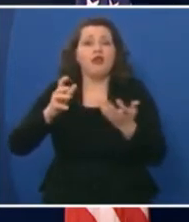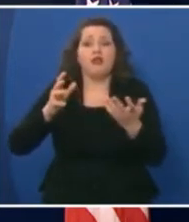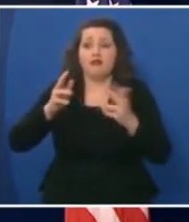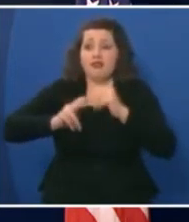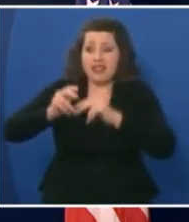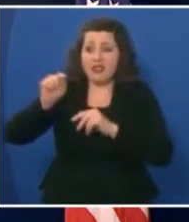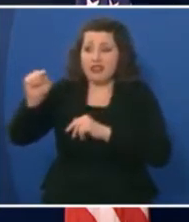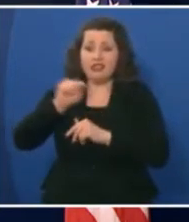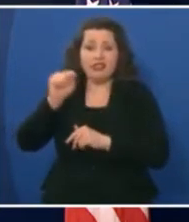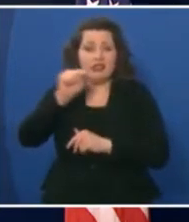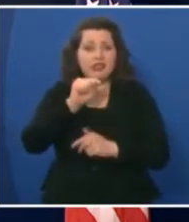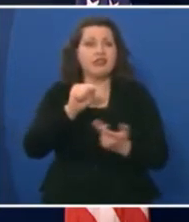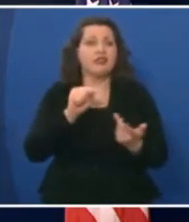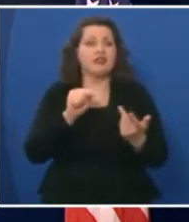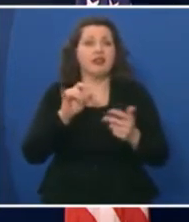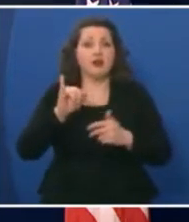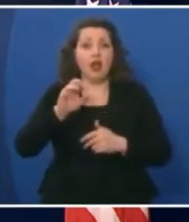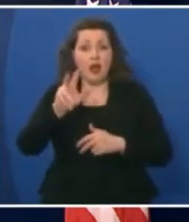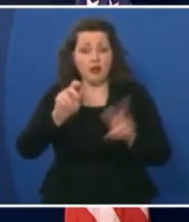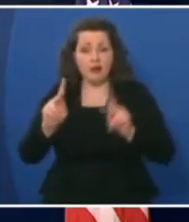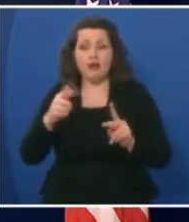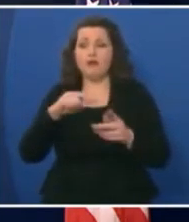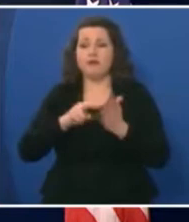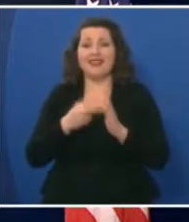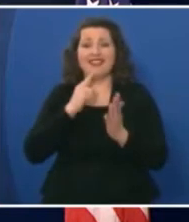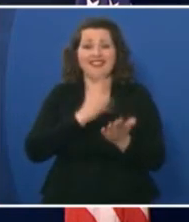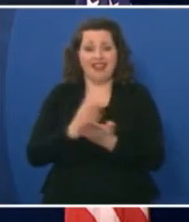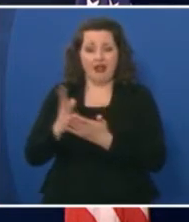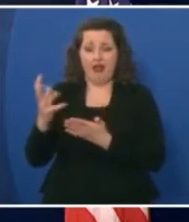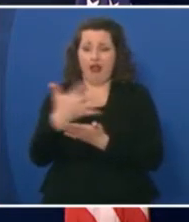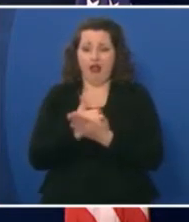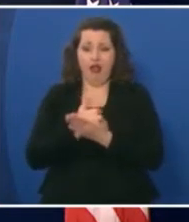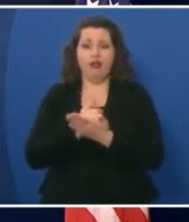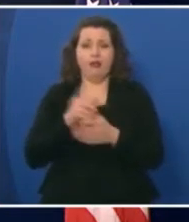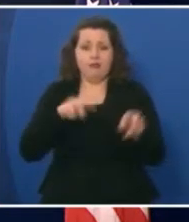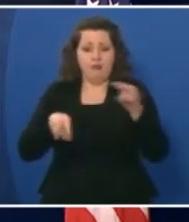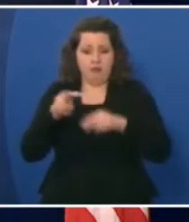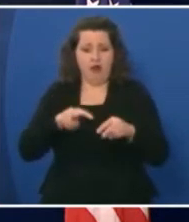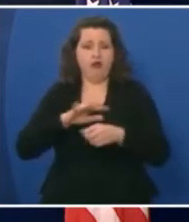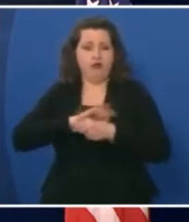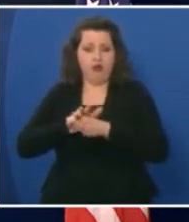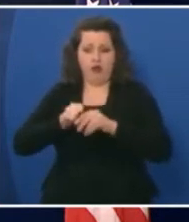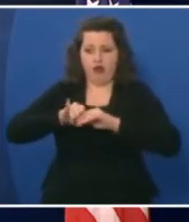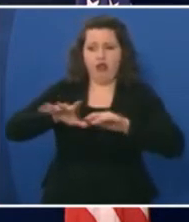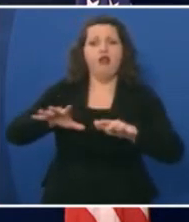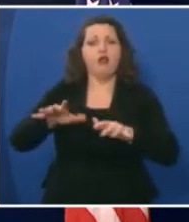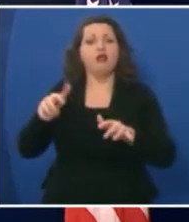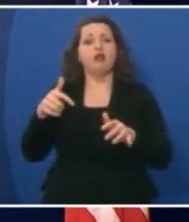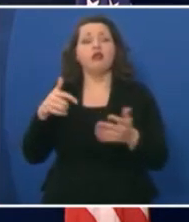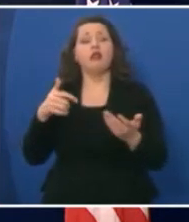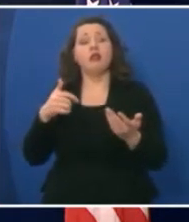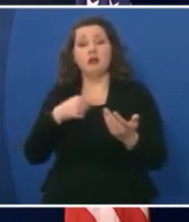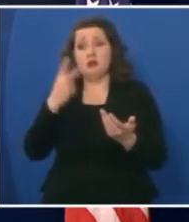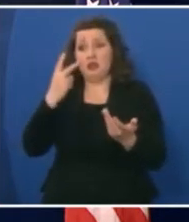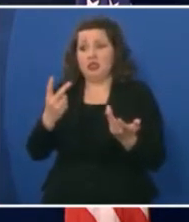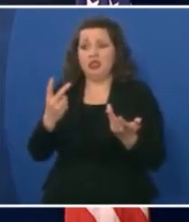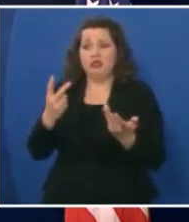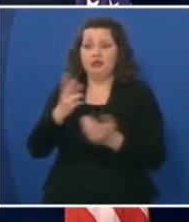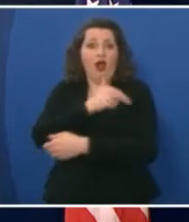with Iowans, we are able to collect the data and monitor virus activity. We are seeing our